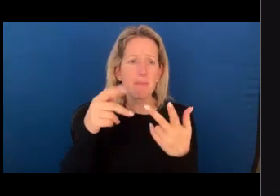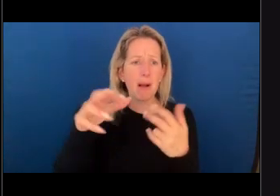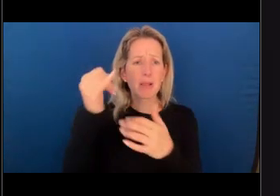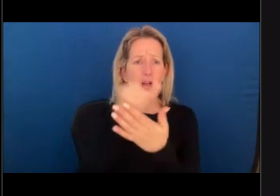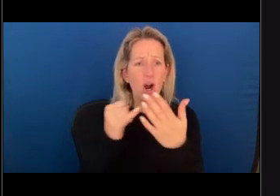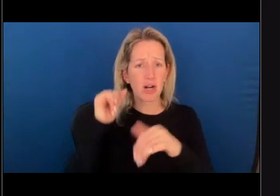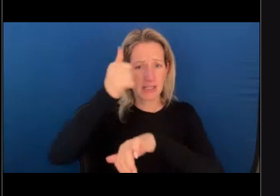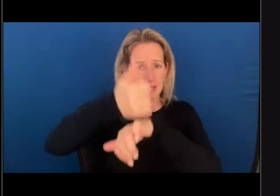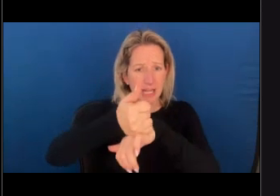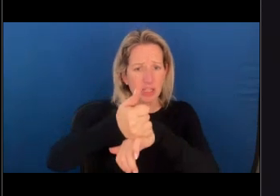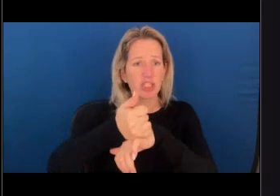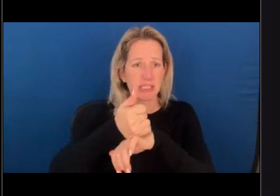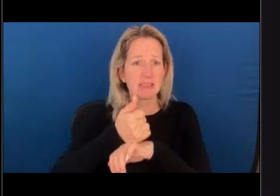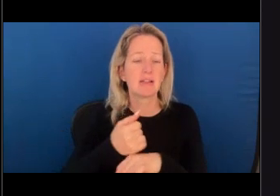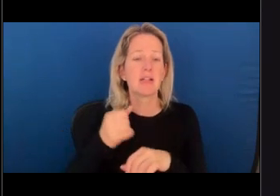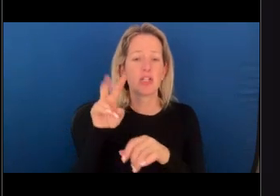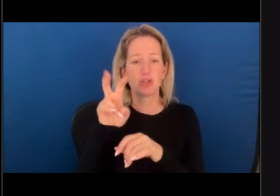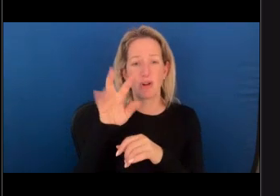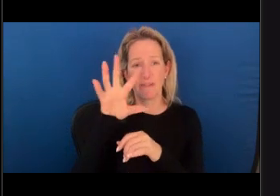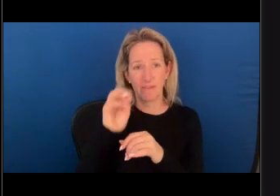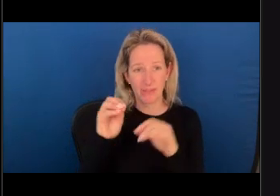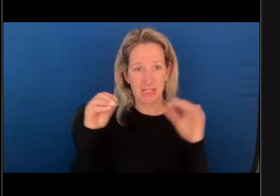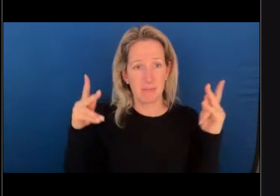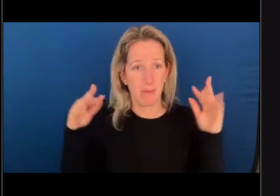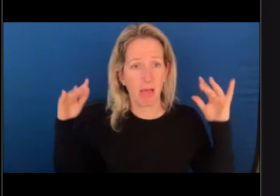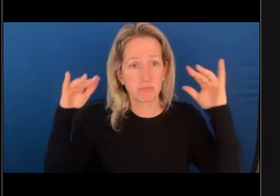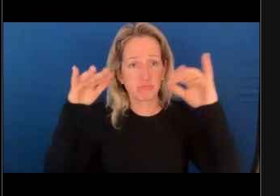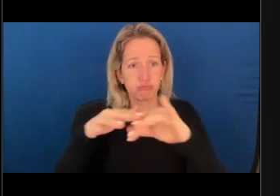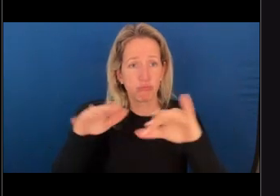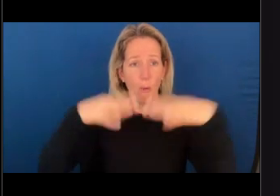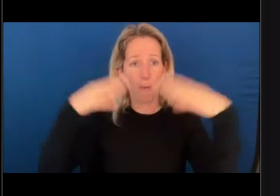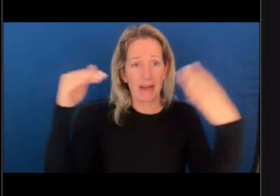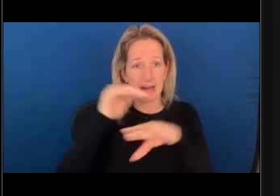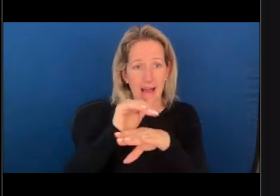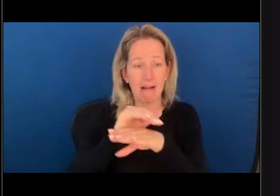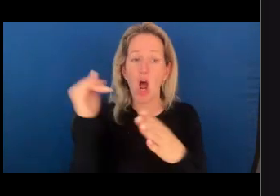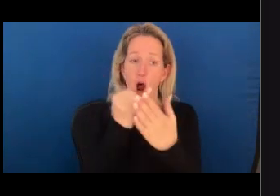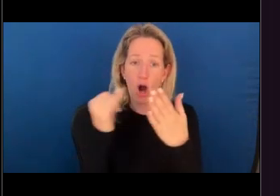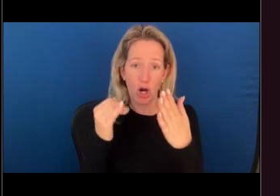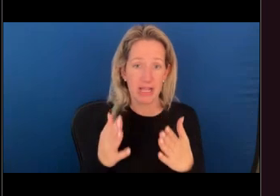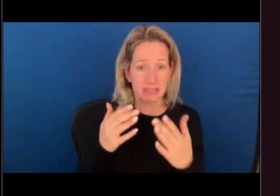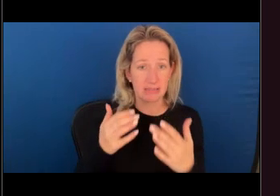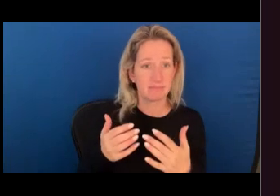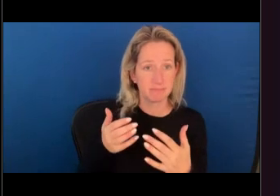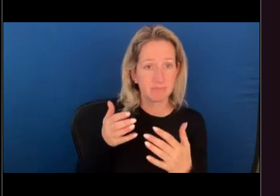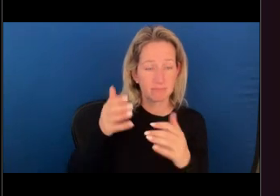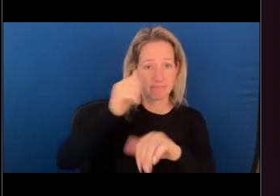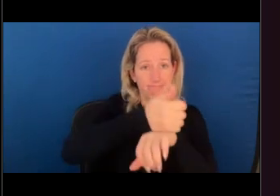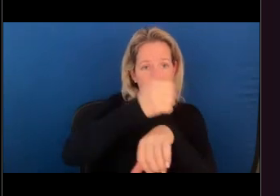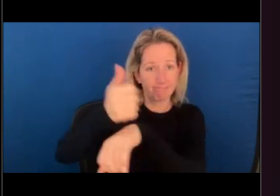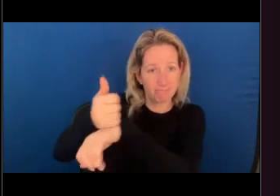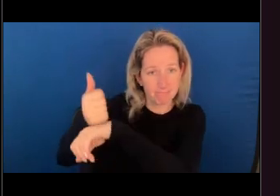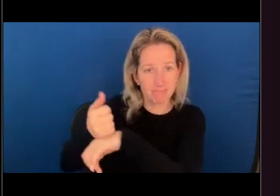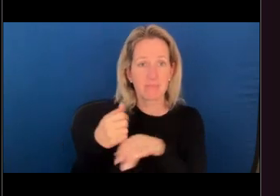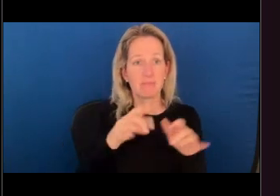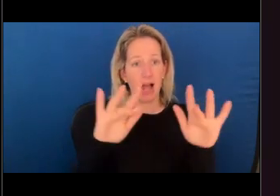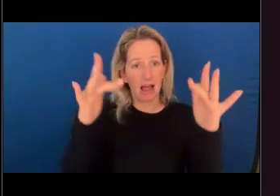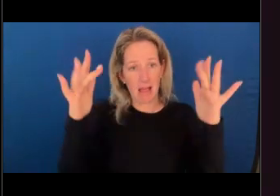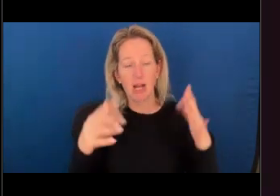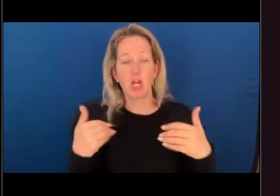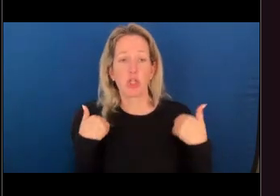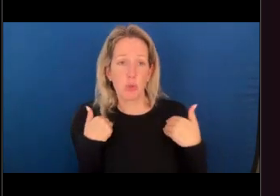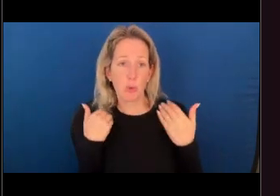more than 250 attendees on our opening night. We have an artist in residence, events throughout the month, a youth art competition,